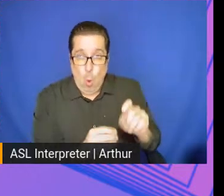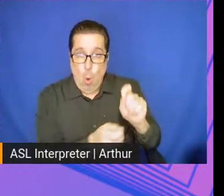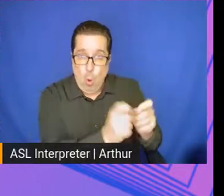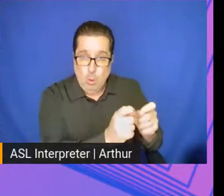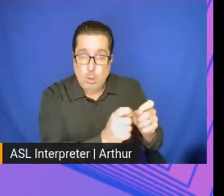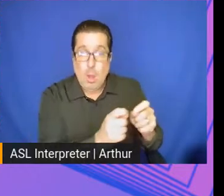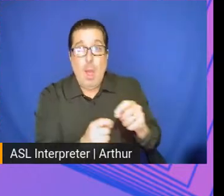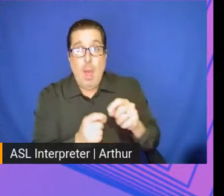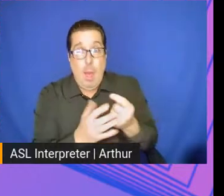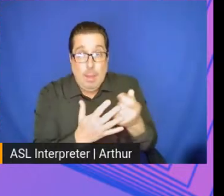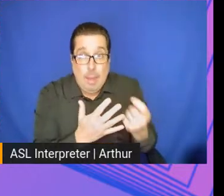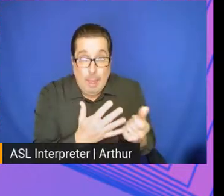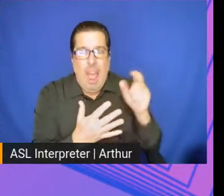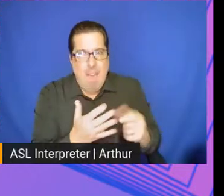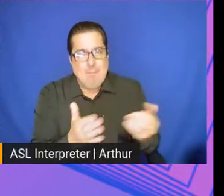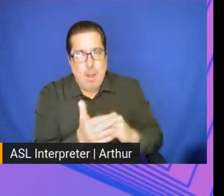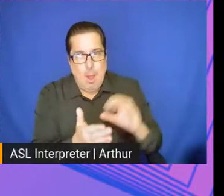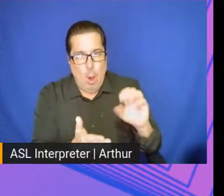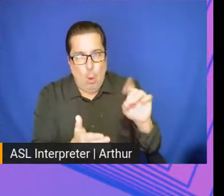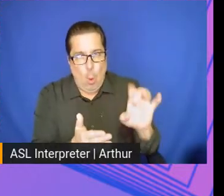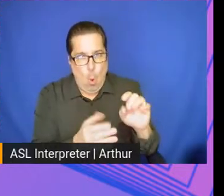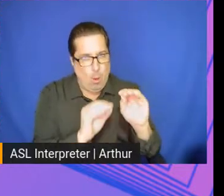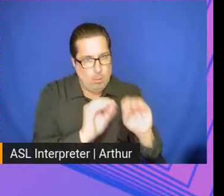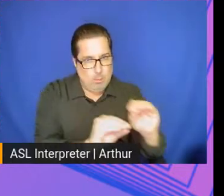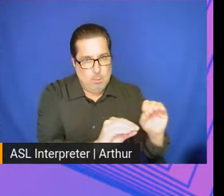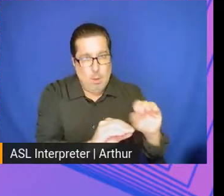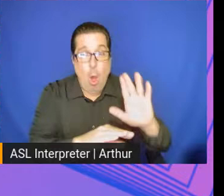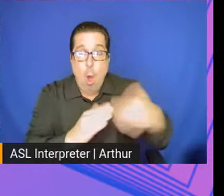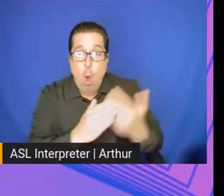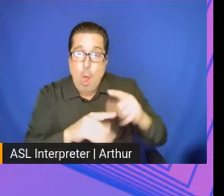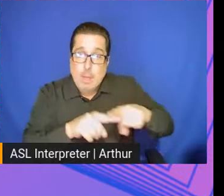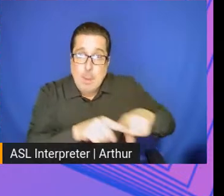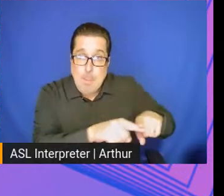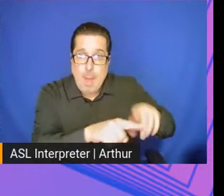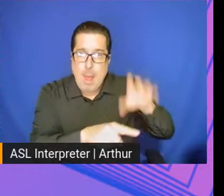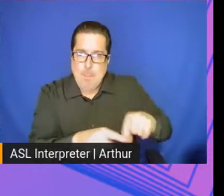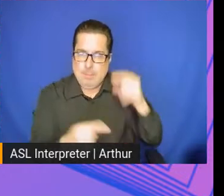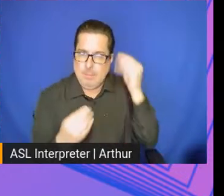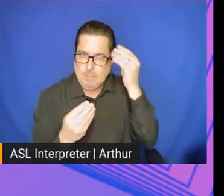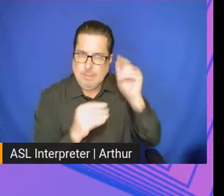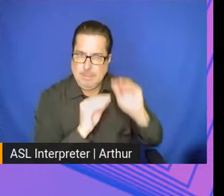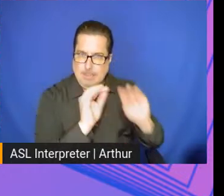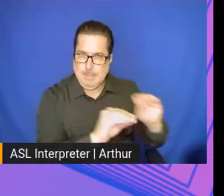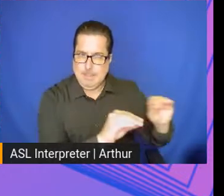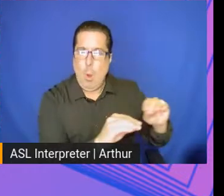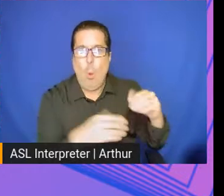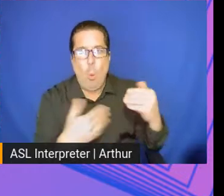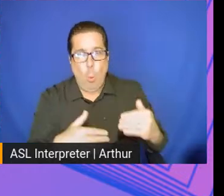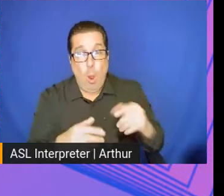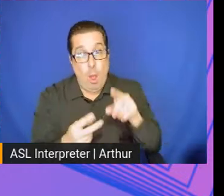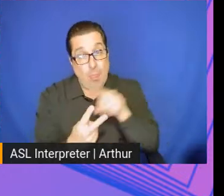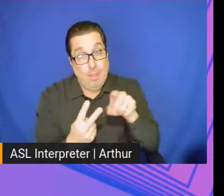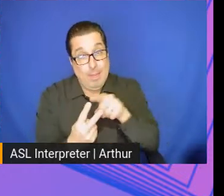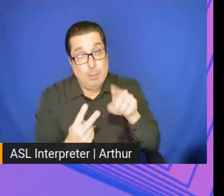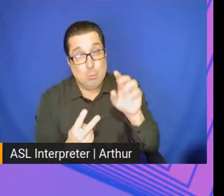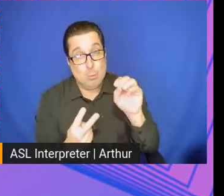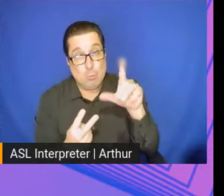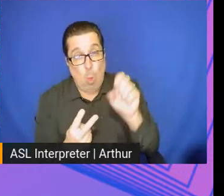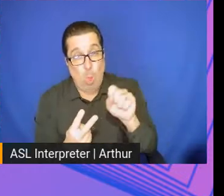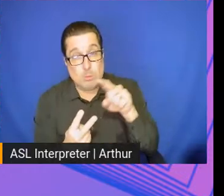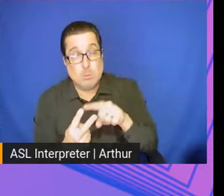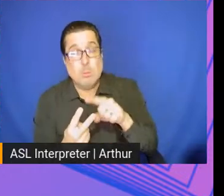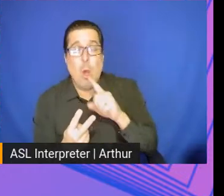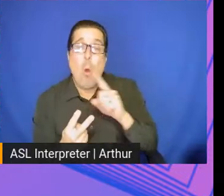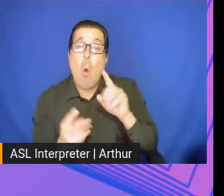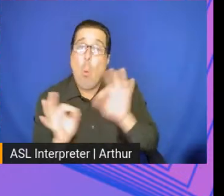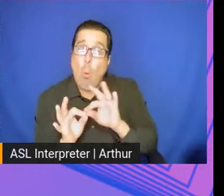resource, you have to code that as well. And then all of the dependencies you have to be thinking about. So generally, these tools are great for when you're interacting